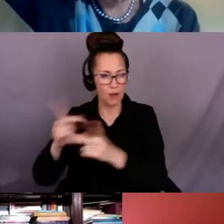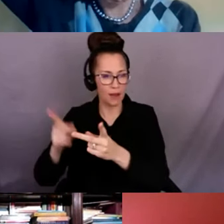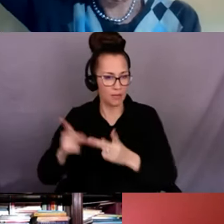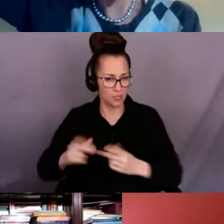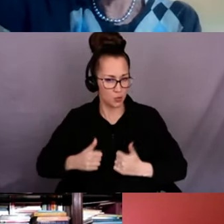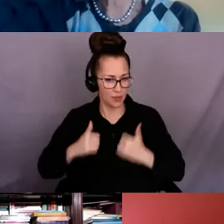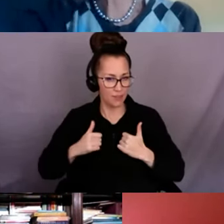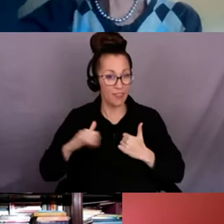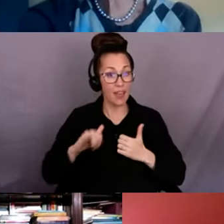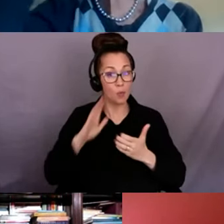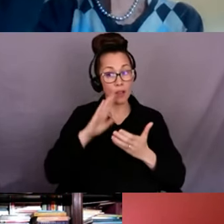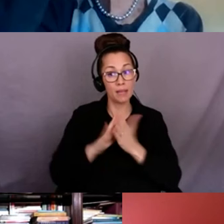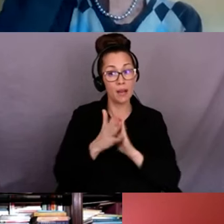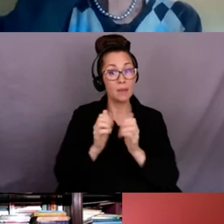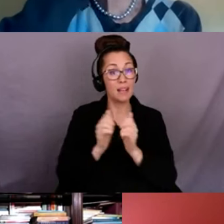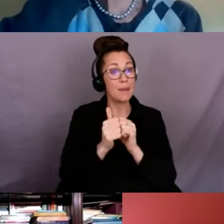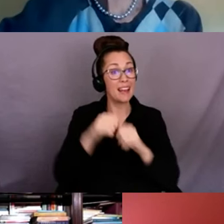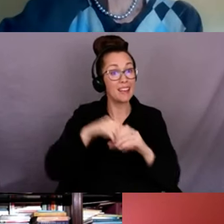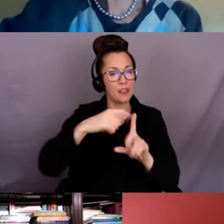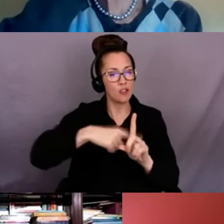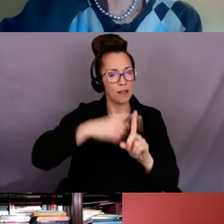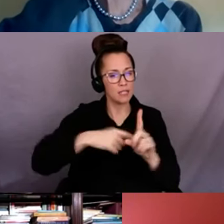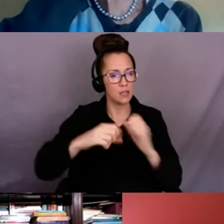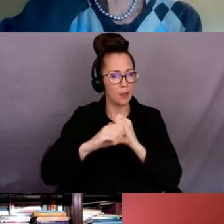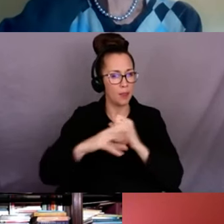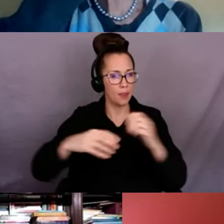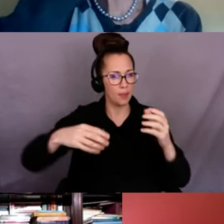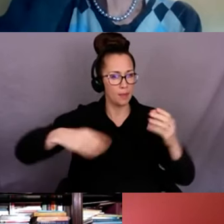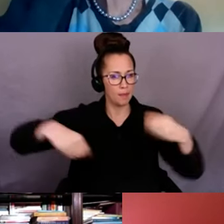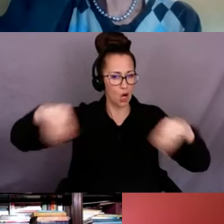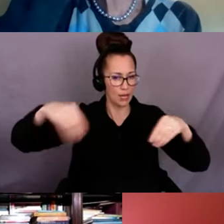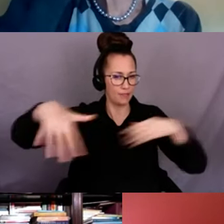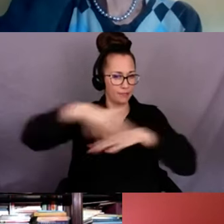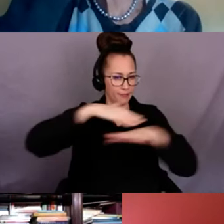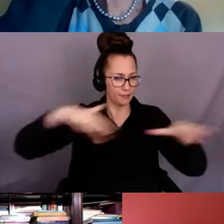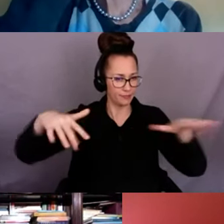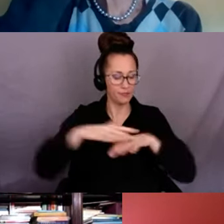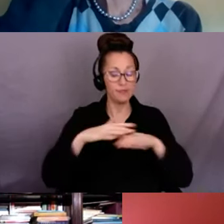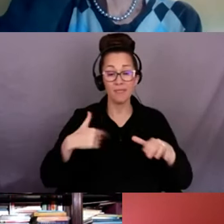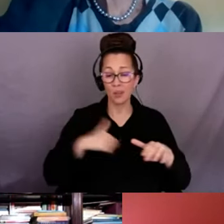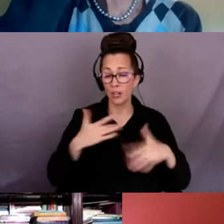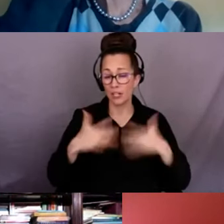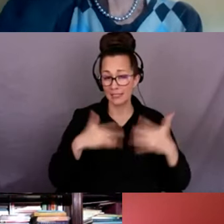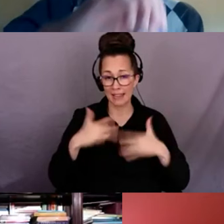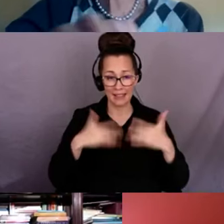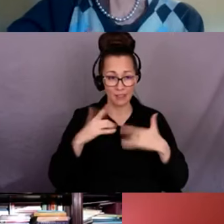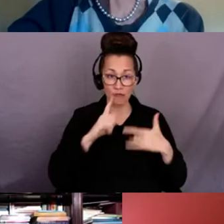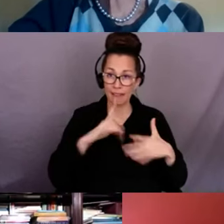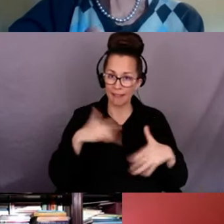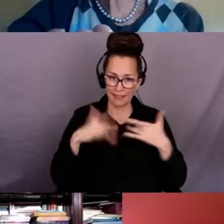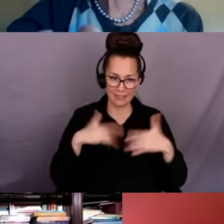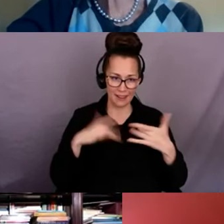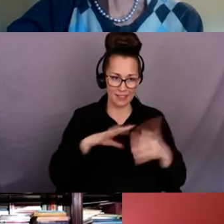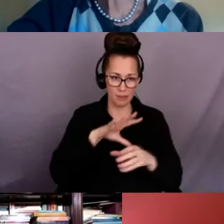competitive in the rental market can be very difficult. So we're very excited to be able to do that in the